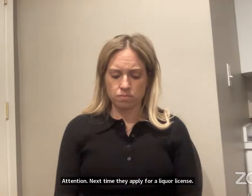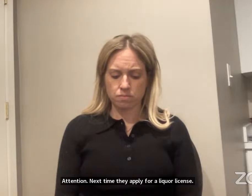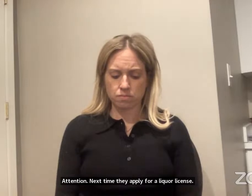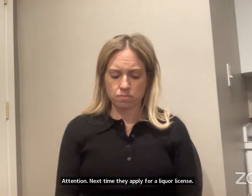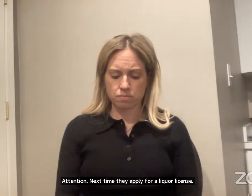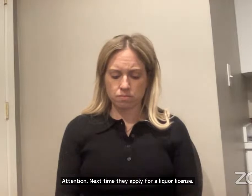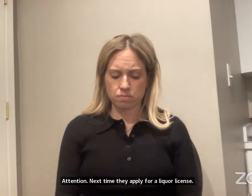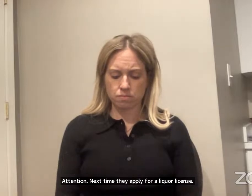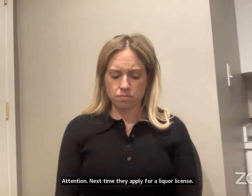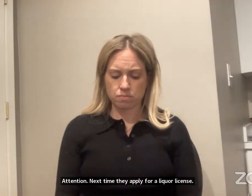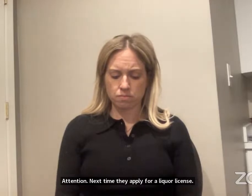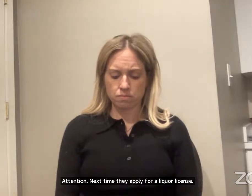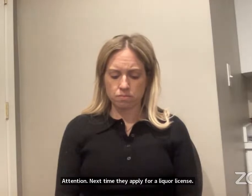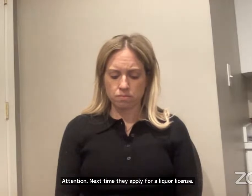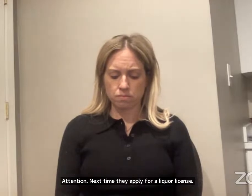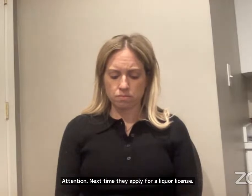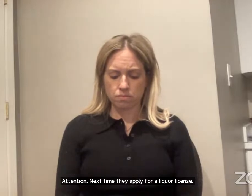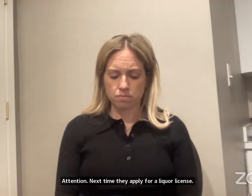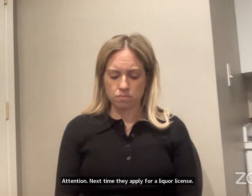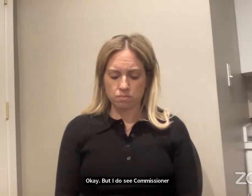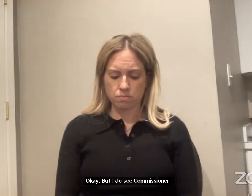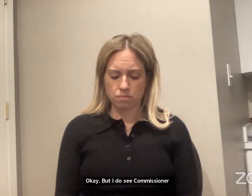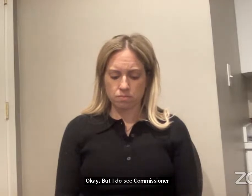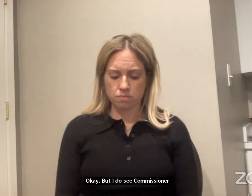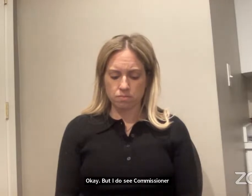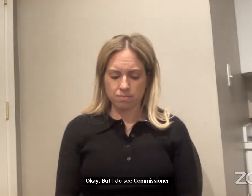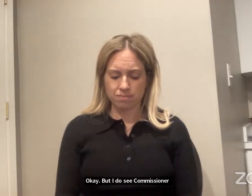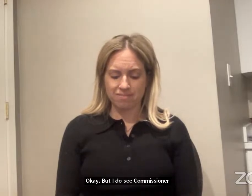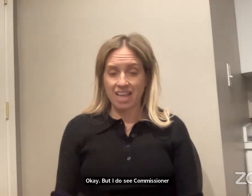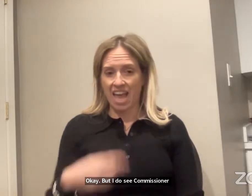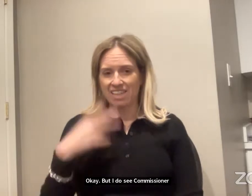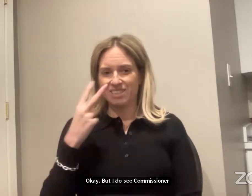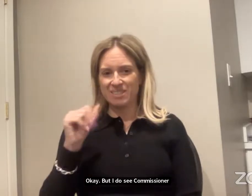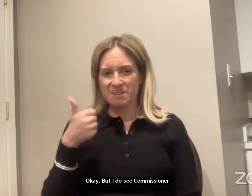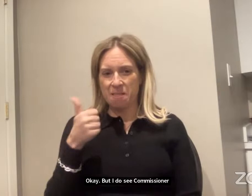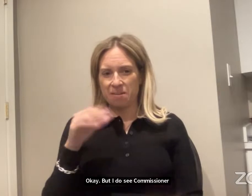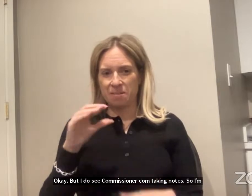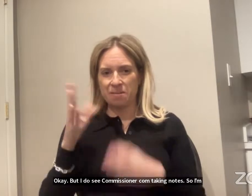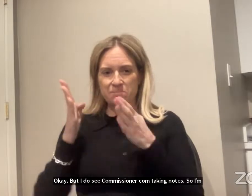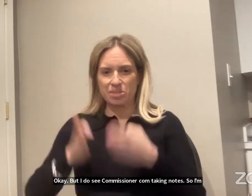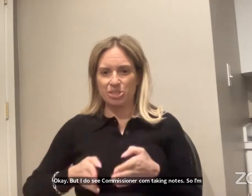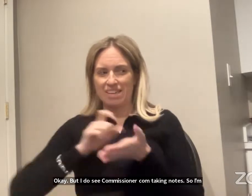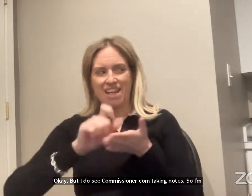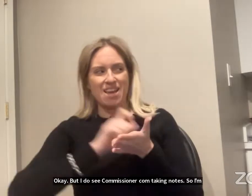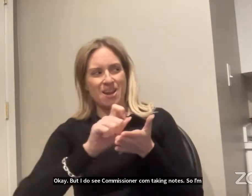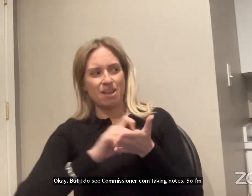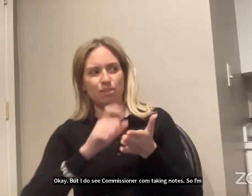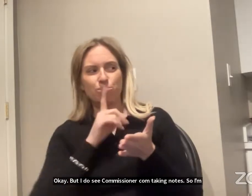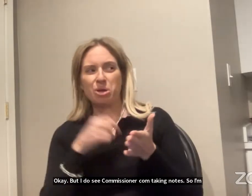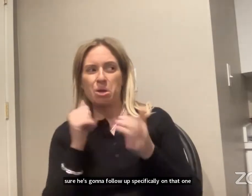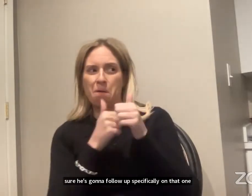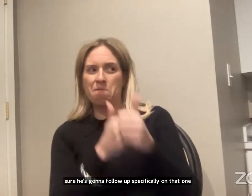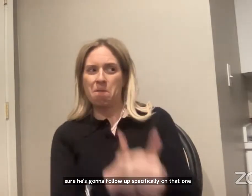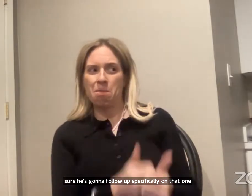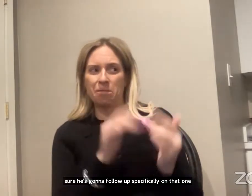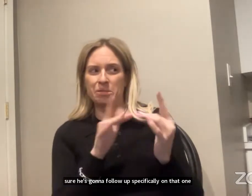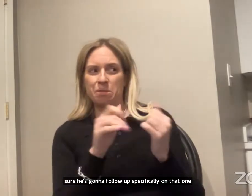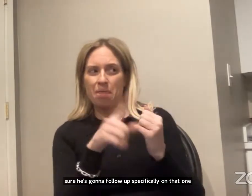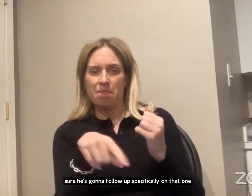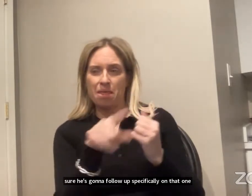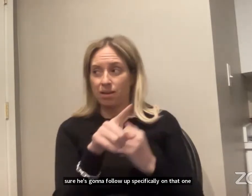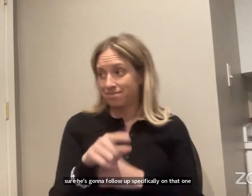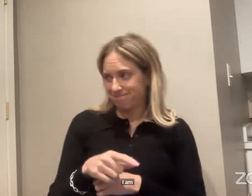Okay, but I do see Commissioner McCollum taking notes, so I'm sure he's going to follow up specifically on that one. I am. Skip Keats, you have